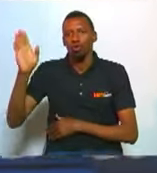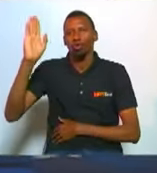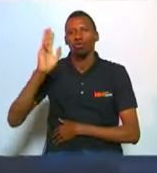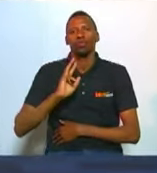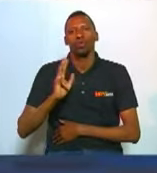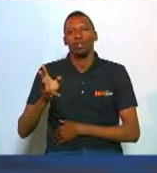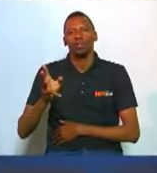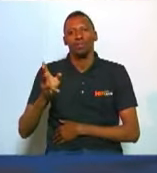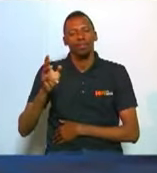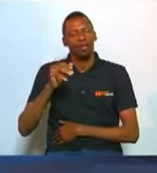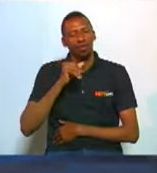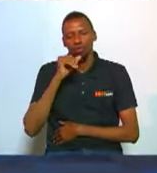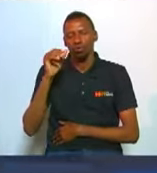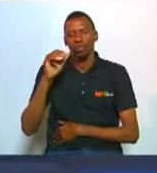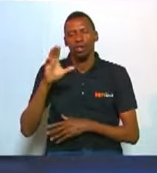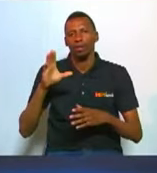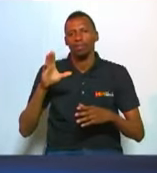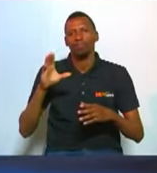expect that.